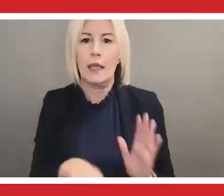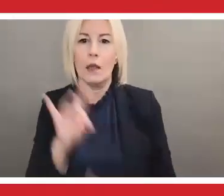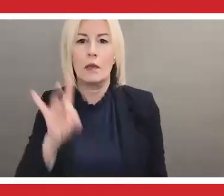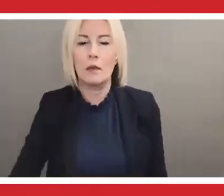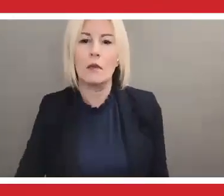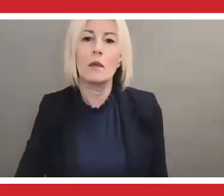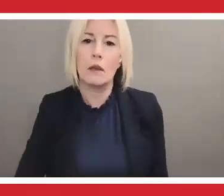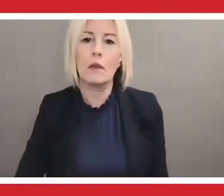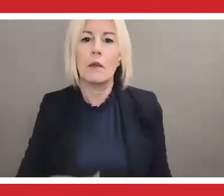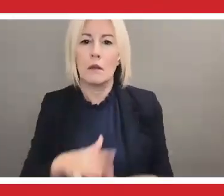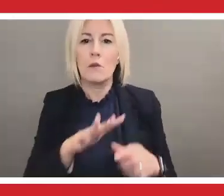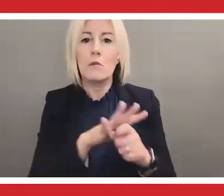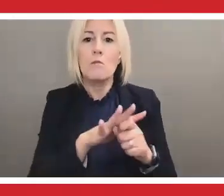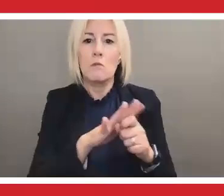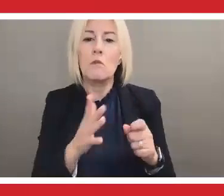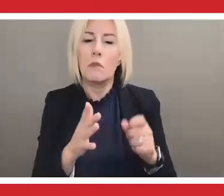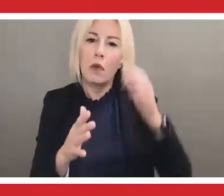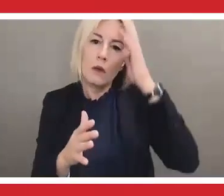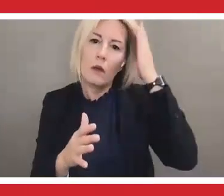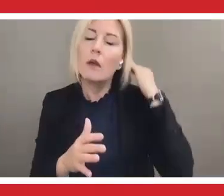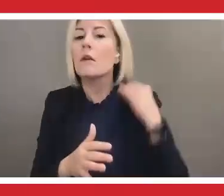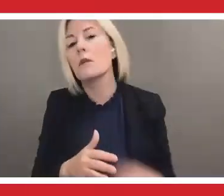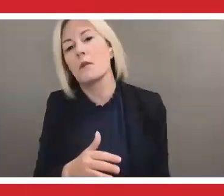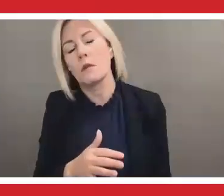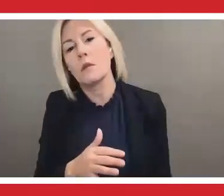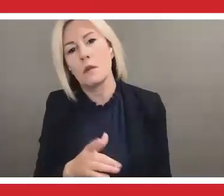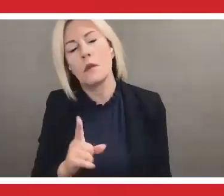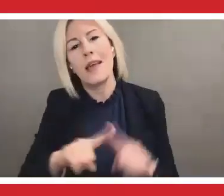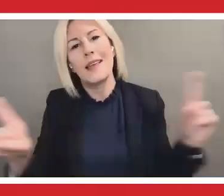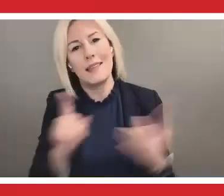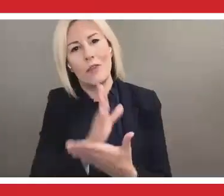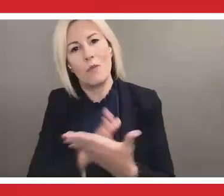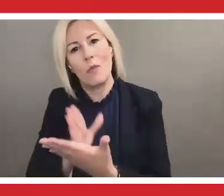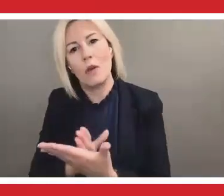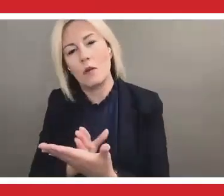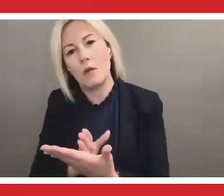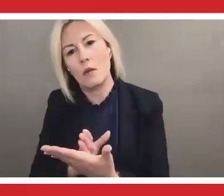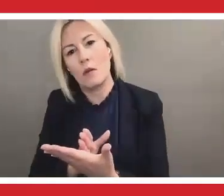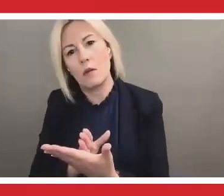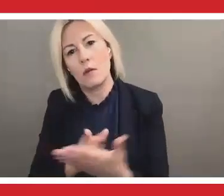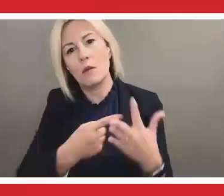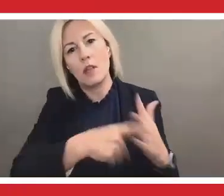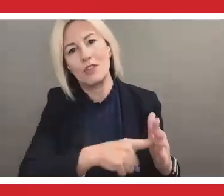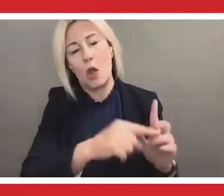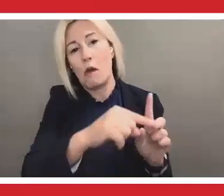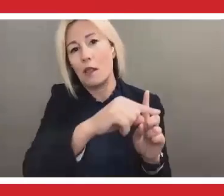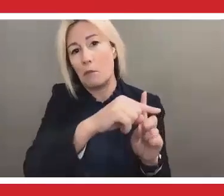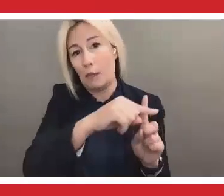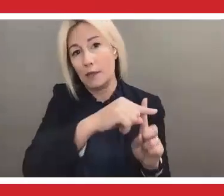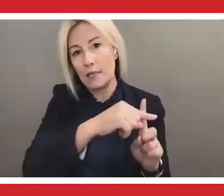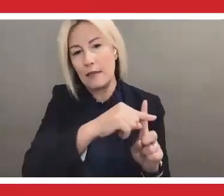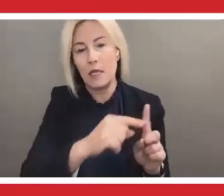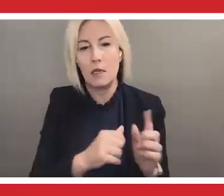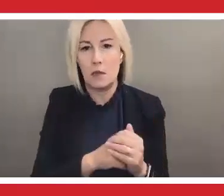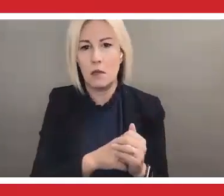area in our survey in different parts. So let's start with the positive issues, because I